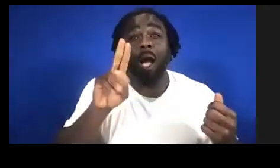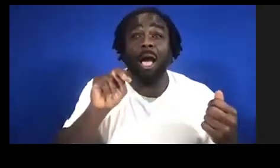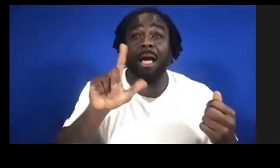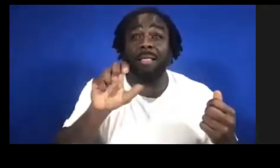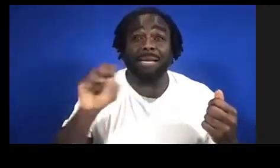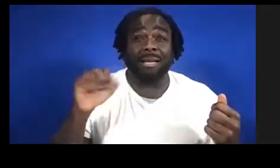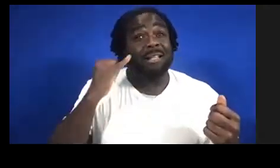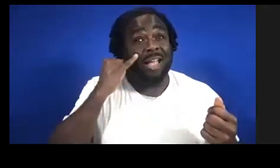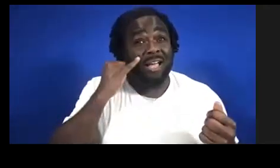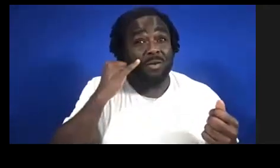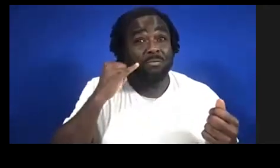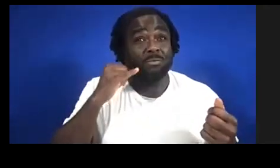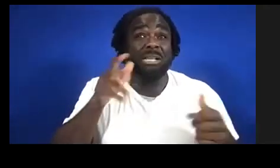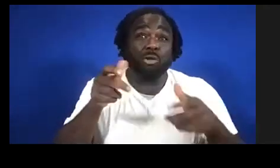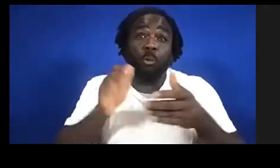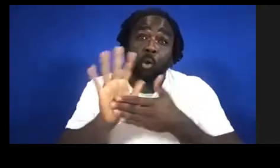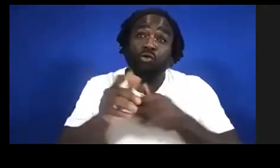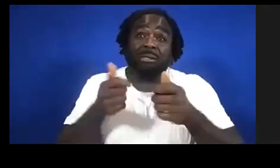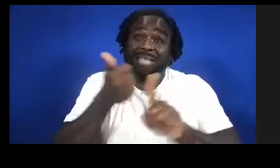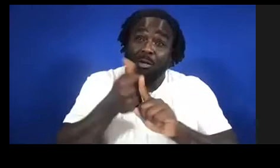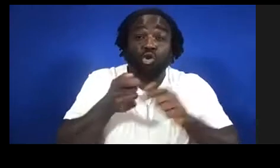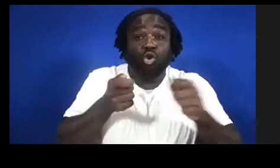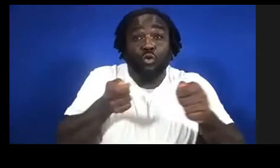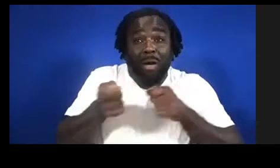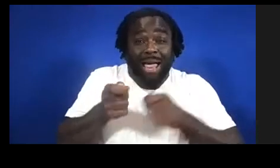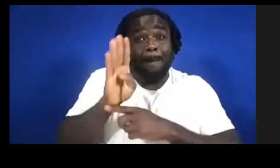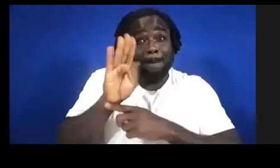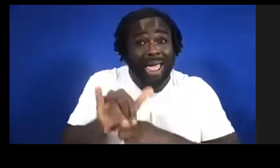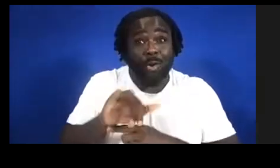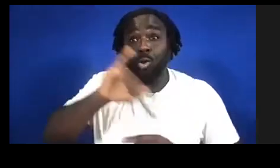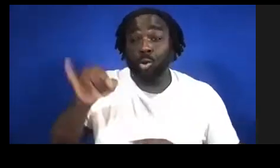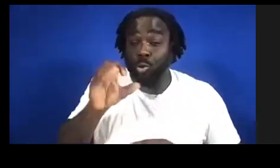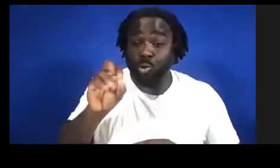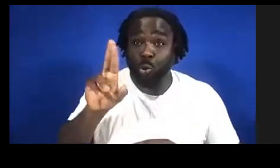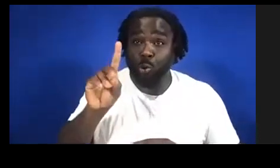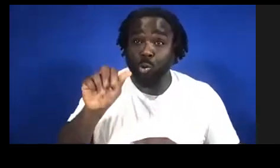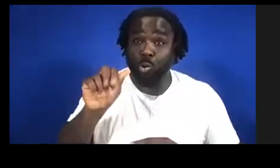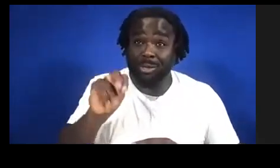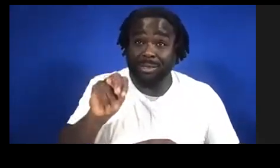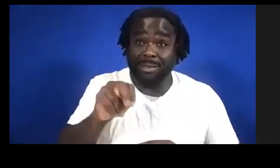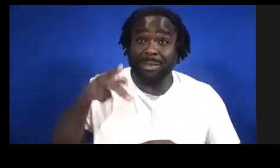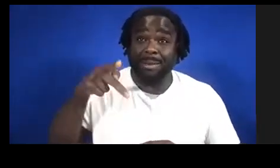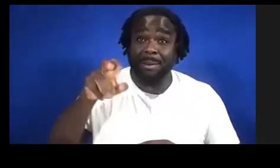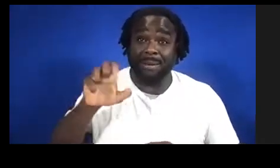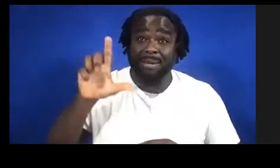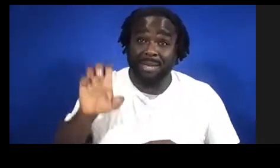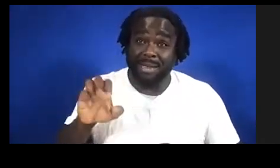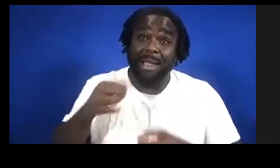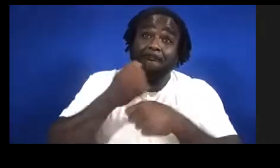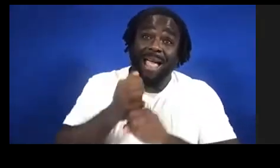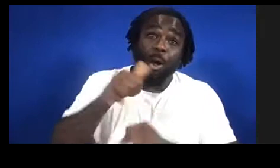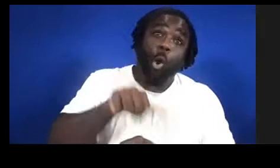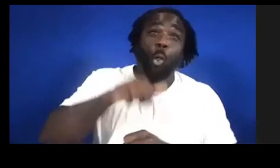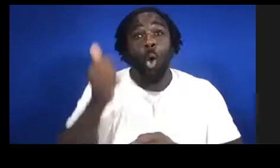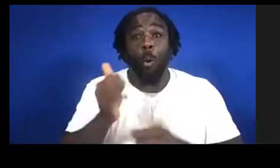And that's where they end up doing us in, is in the middle of nowhere. Unless the movie, of course, is, you know, directed by